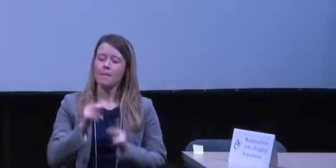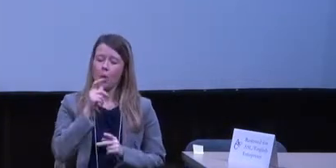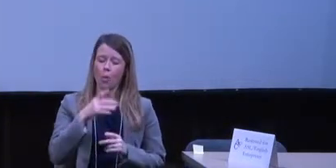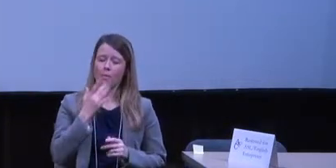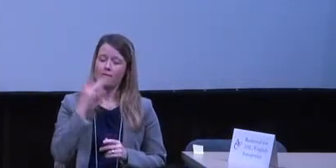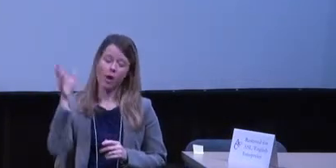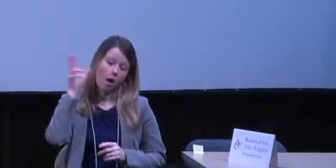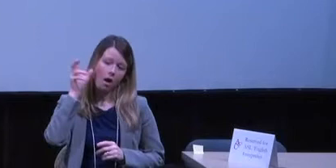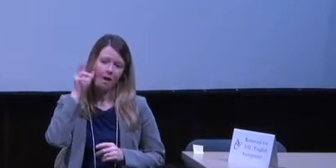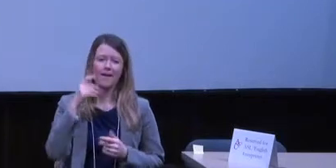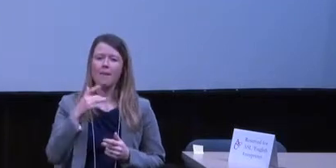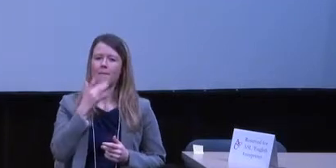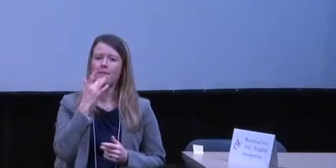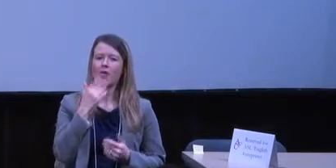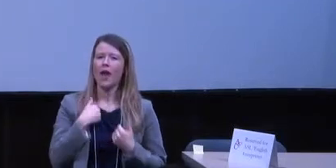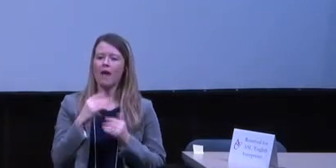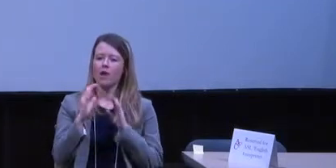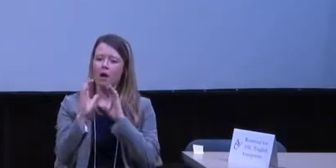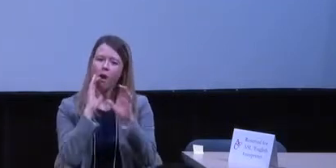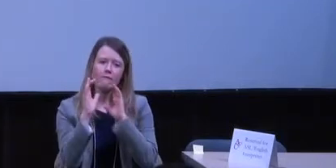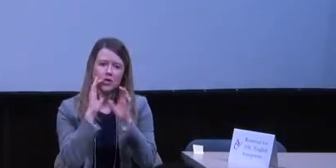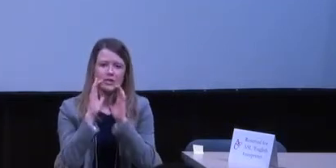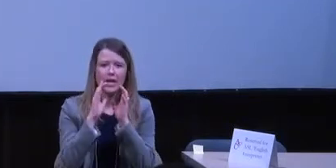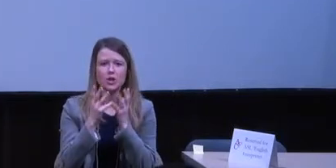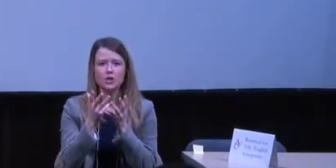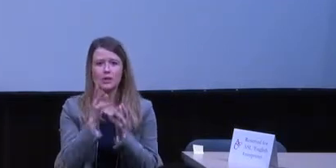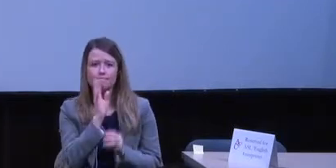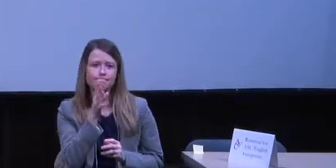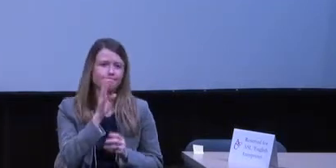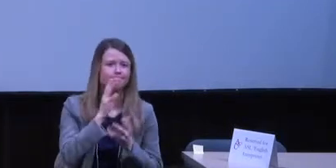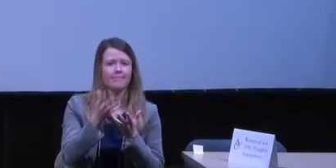conversations about it because it helps them process it as well.